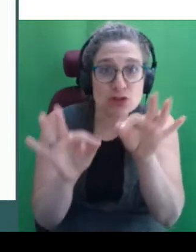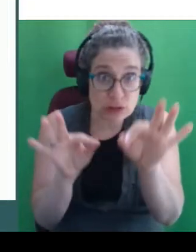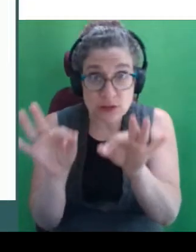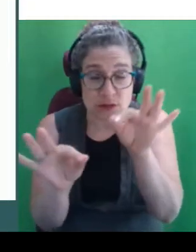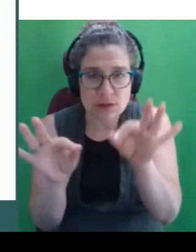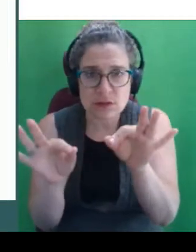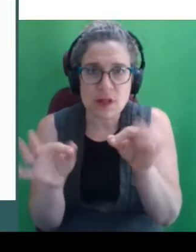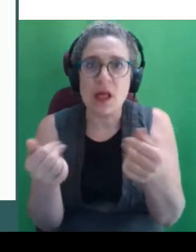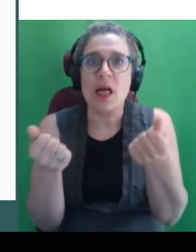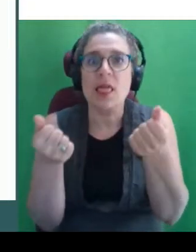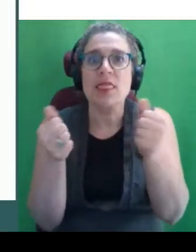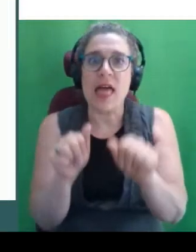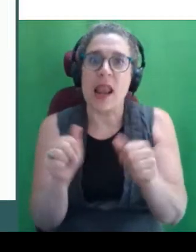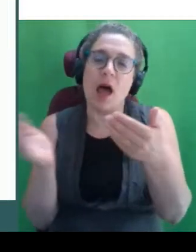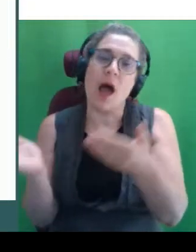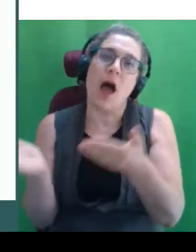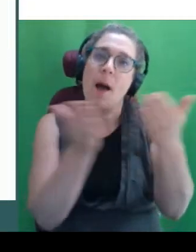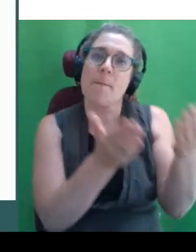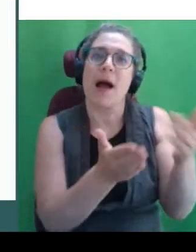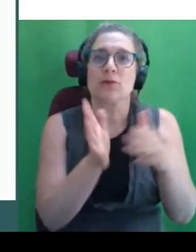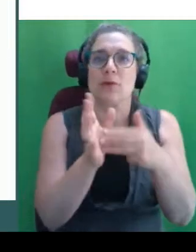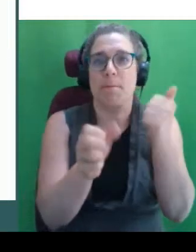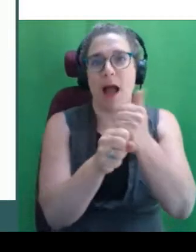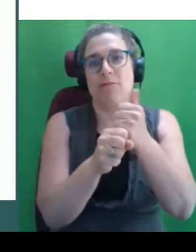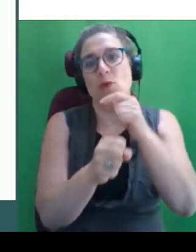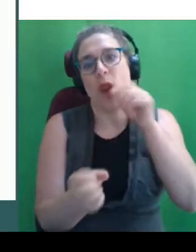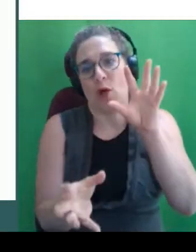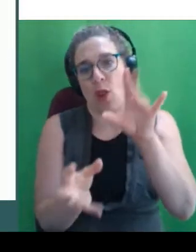hand back to Margaret, who will do the closing session.